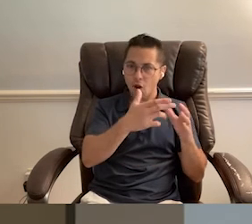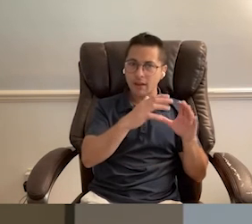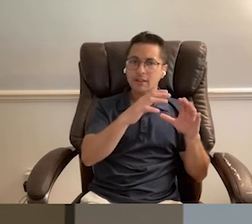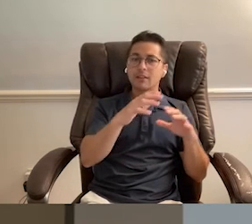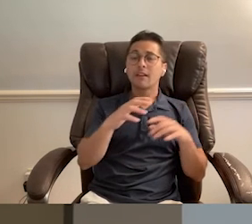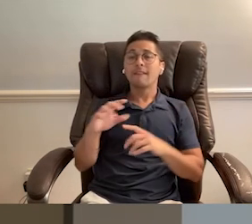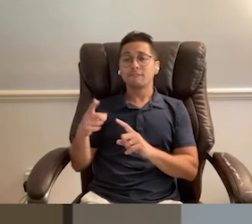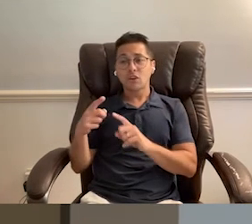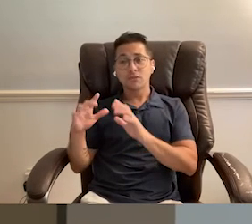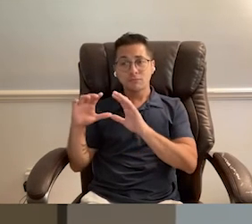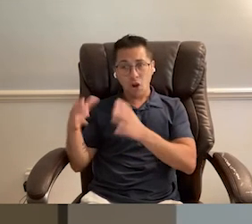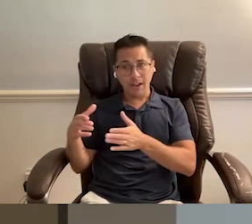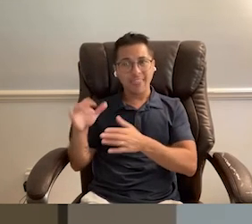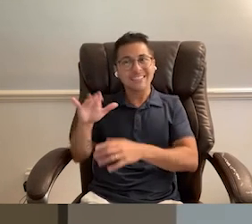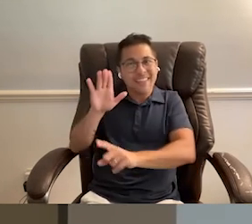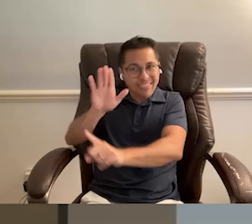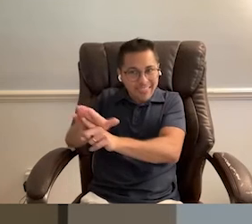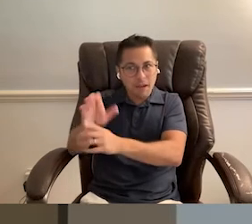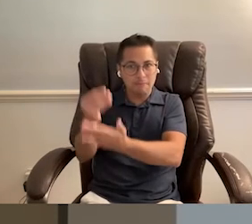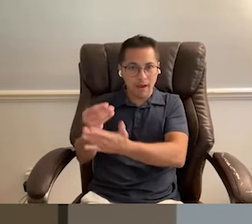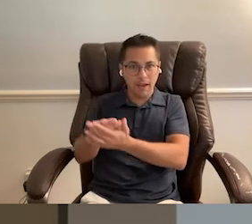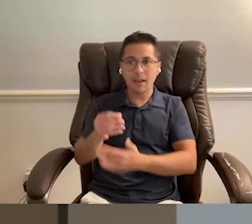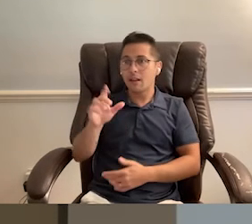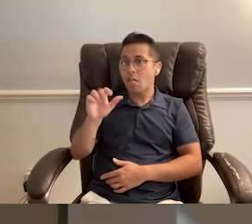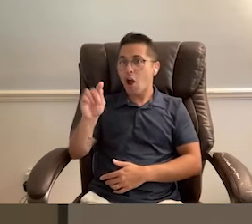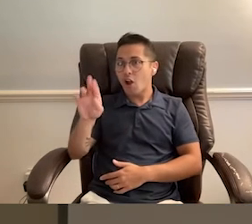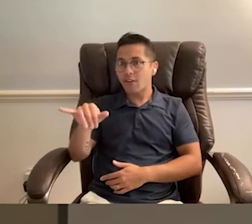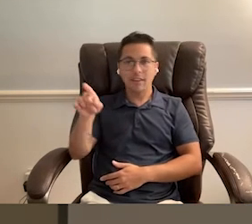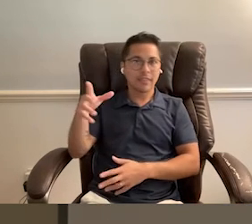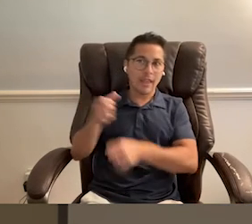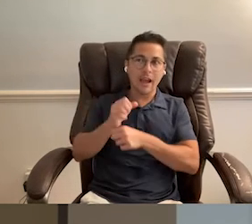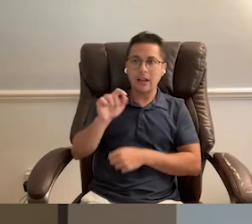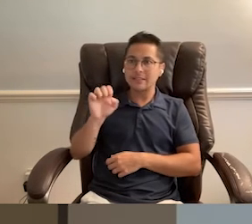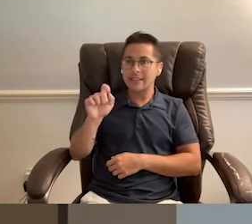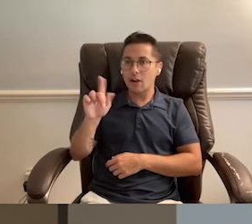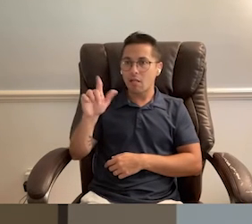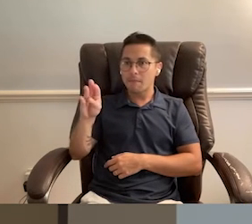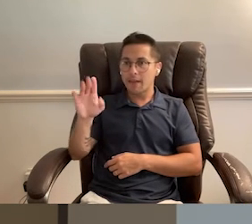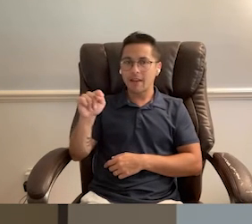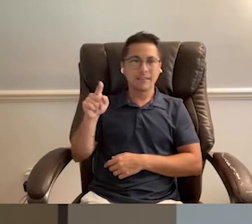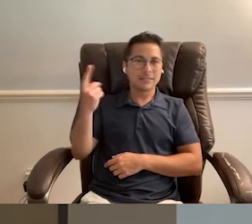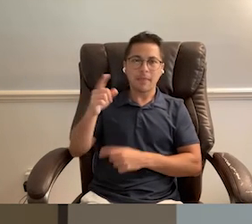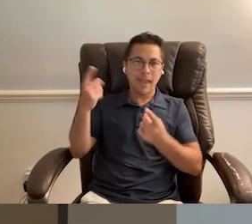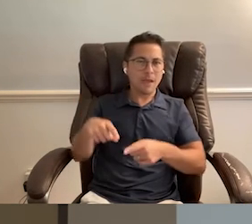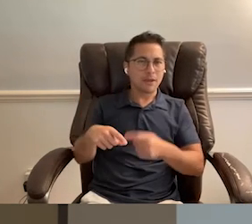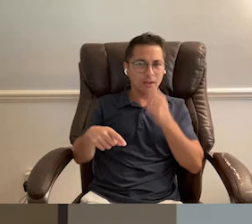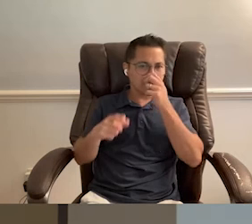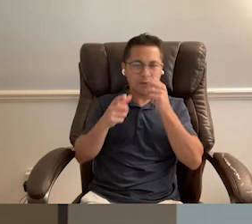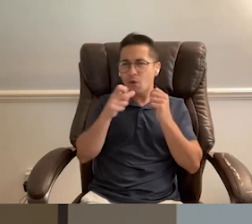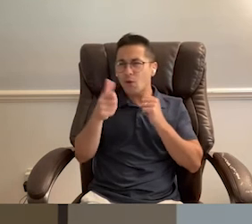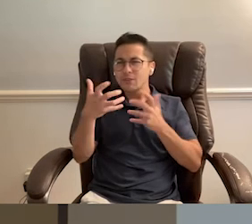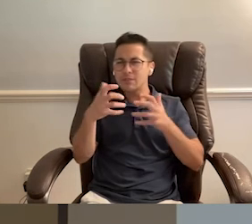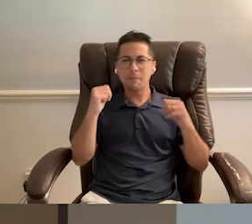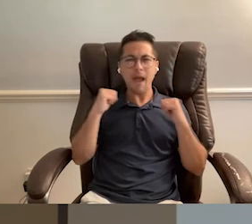is their money. They won the lottery. They got a settlement. Something happened. Who else wants it back? I don't know.